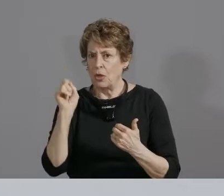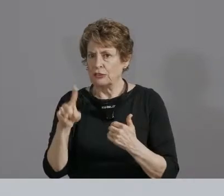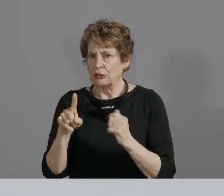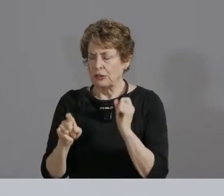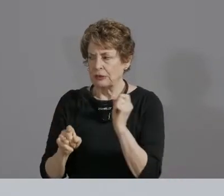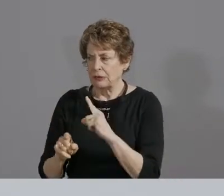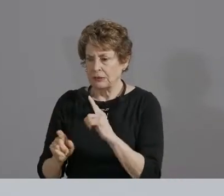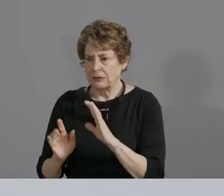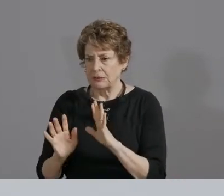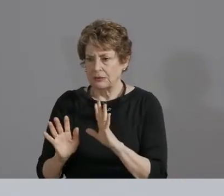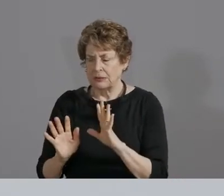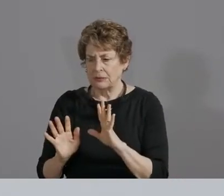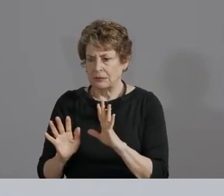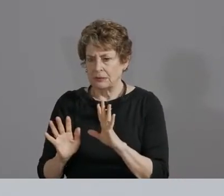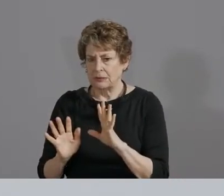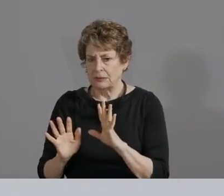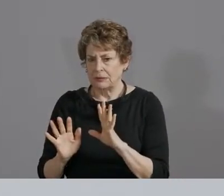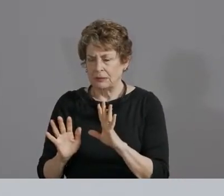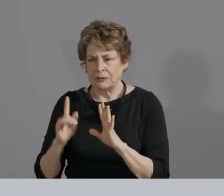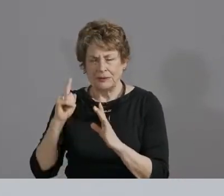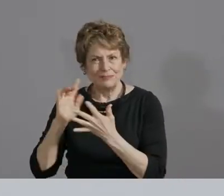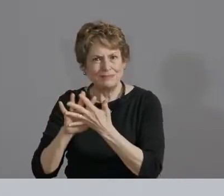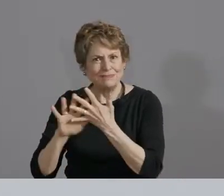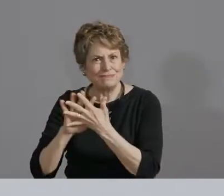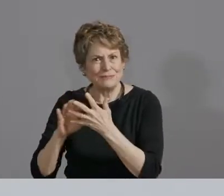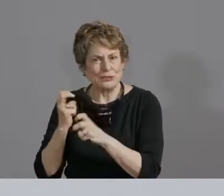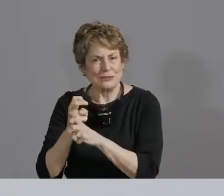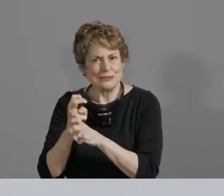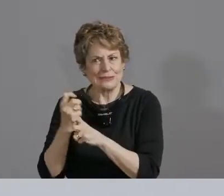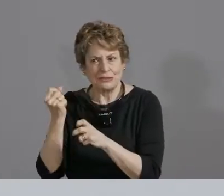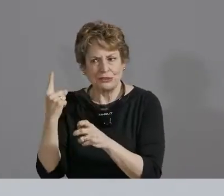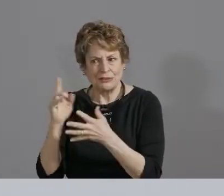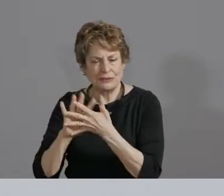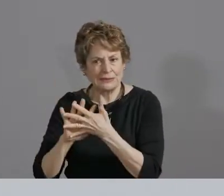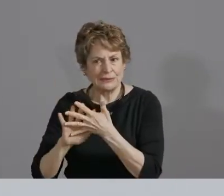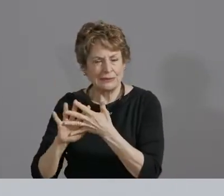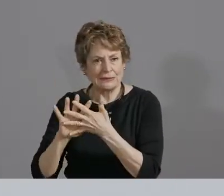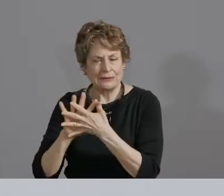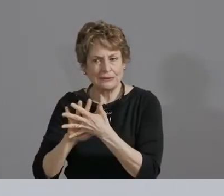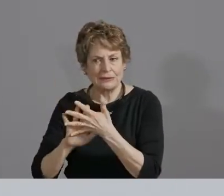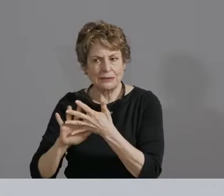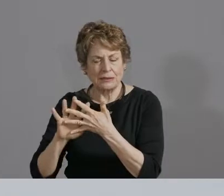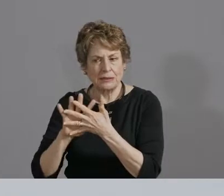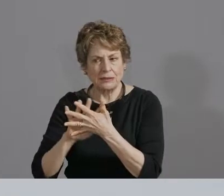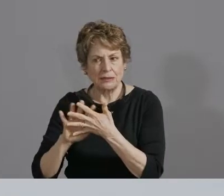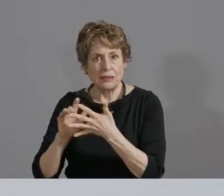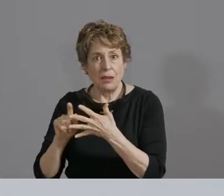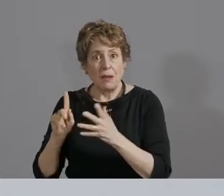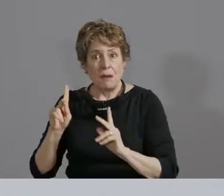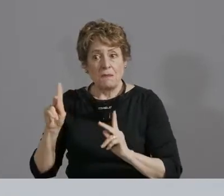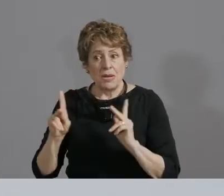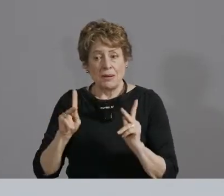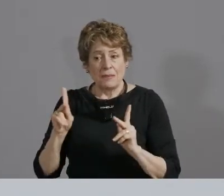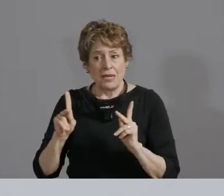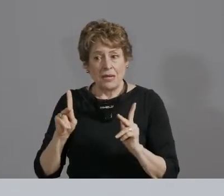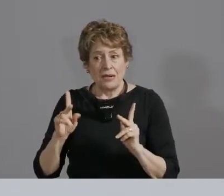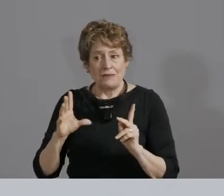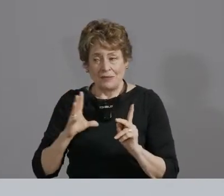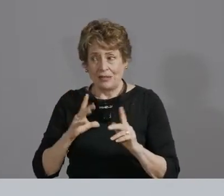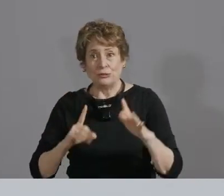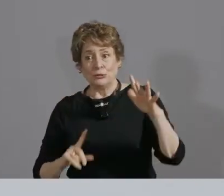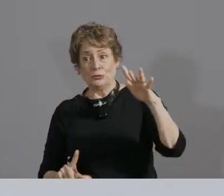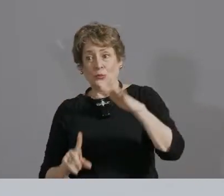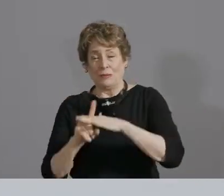vaccine tourism modality began here in Arizona. This means that people are bringing their relatives from Mexico or Central America to obtain